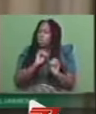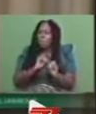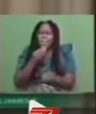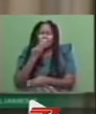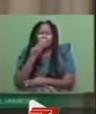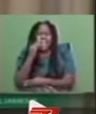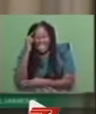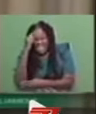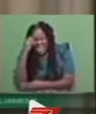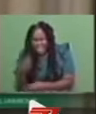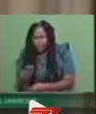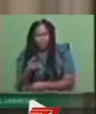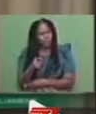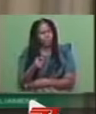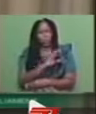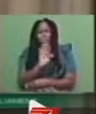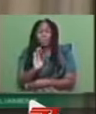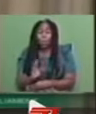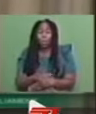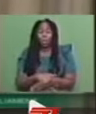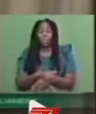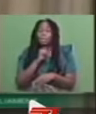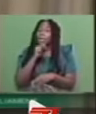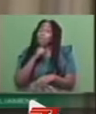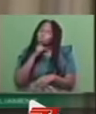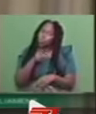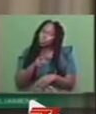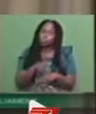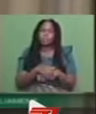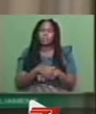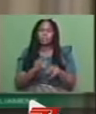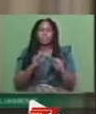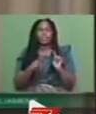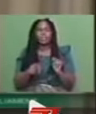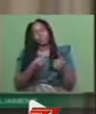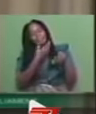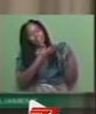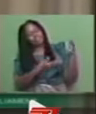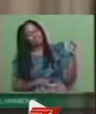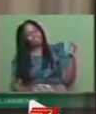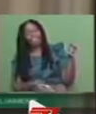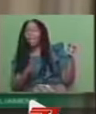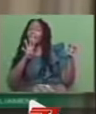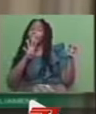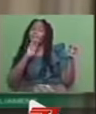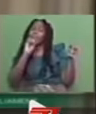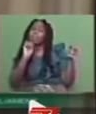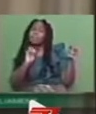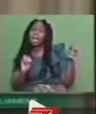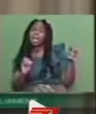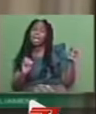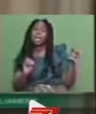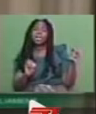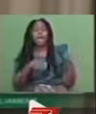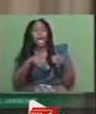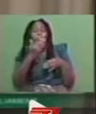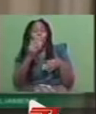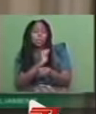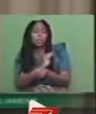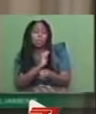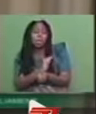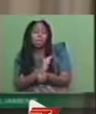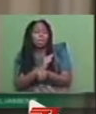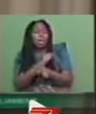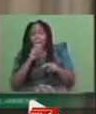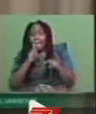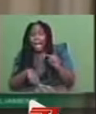Trinidad and Tobago. That is an untruth. But you put out no statistics, you just make up this figure from out of a hat. If you can get